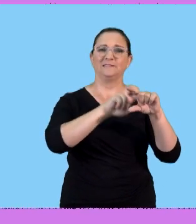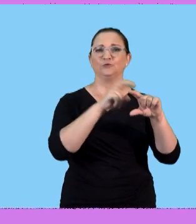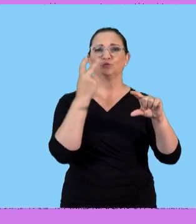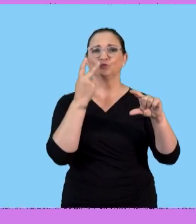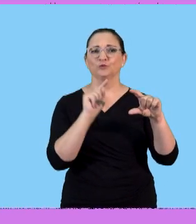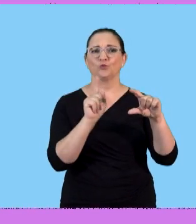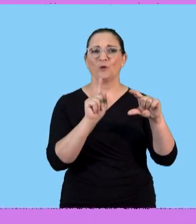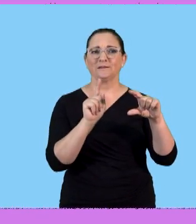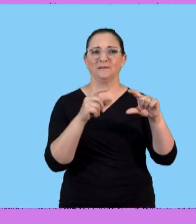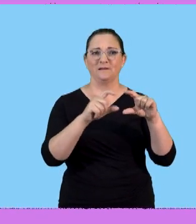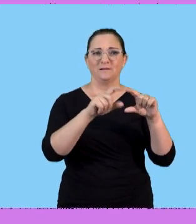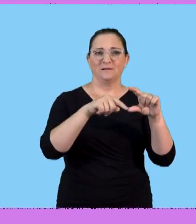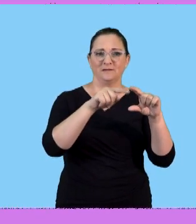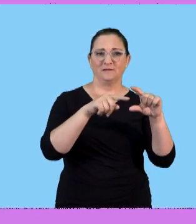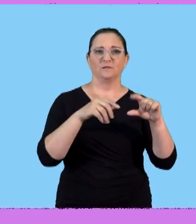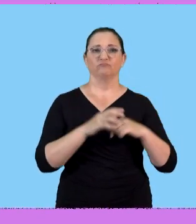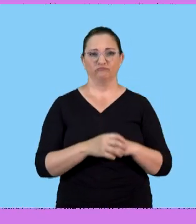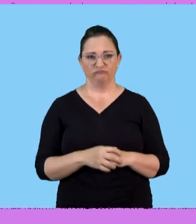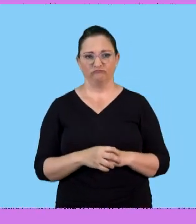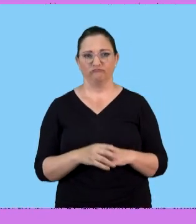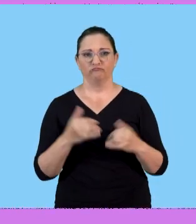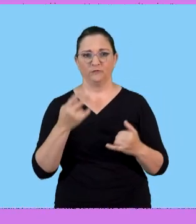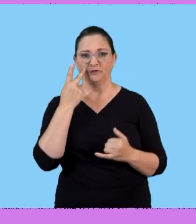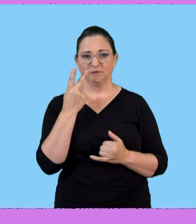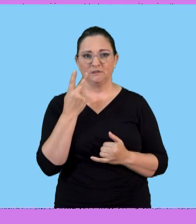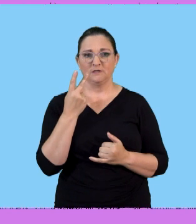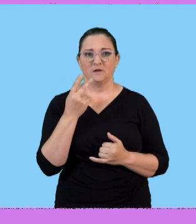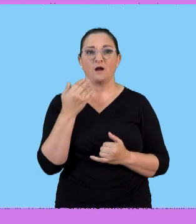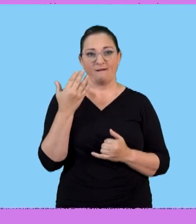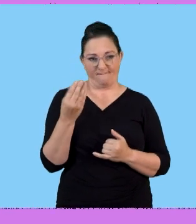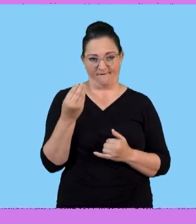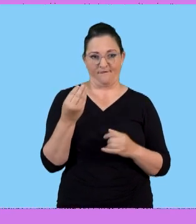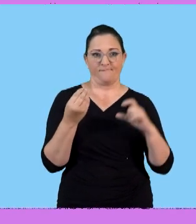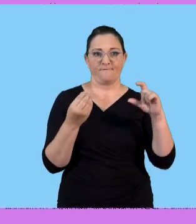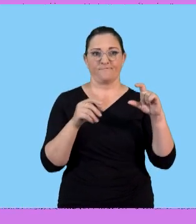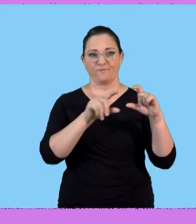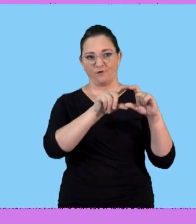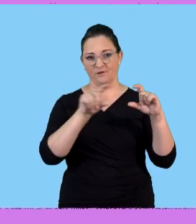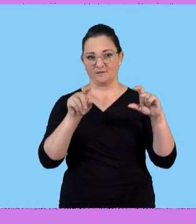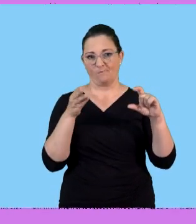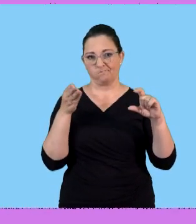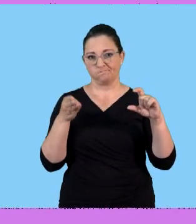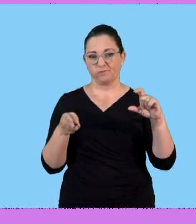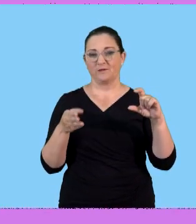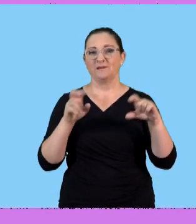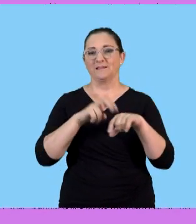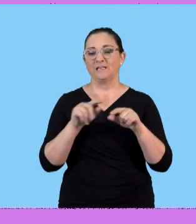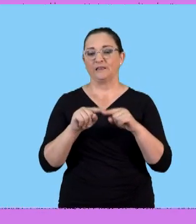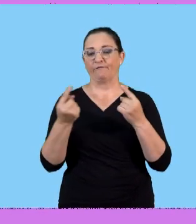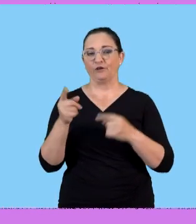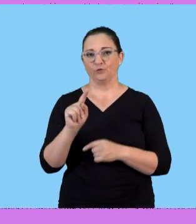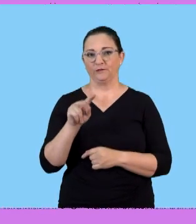and Grahamstown, right? So now I go here and I see, okay, here the distances are indicated. So I need to find the difference there.